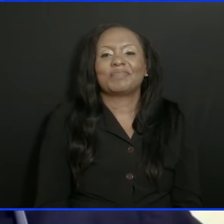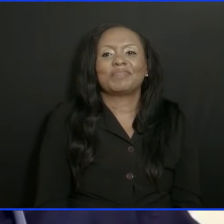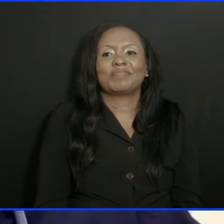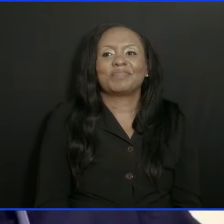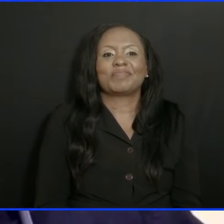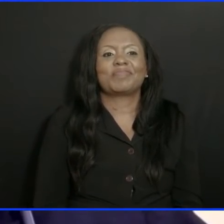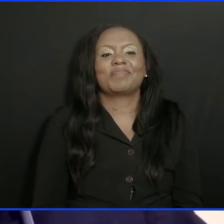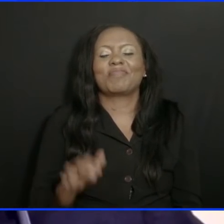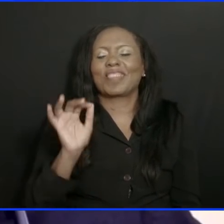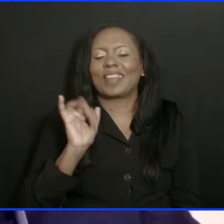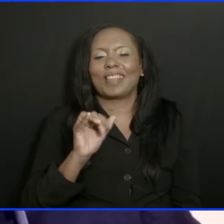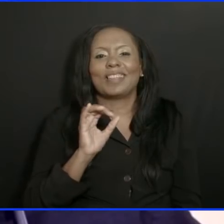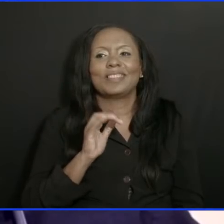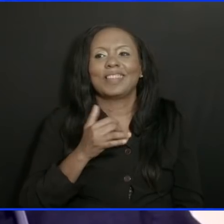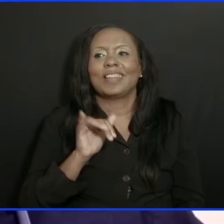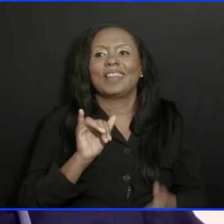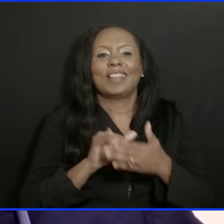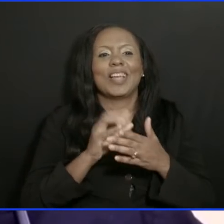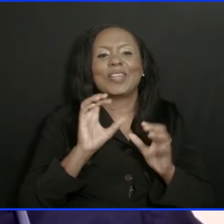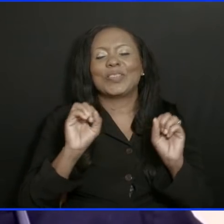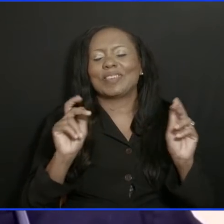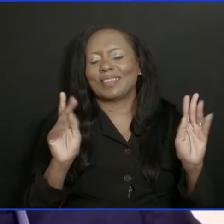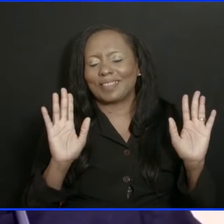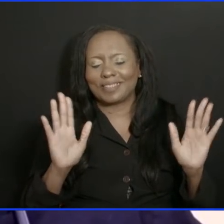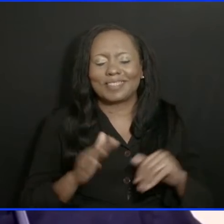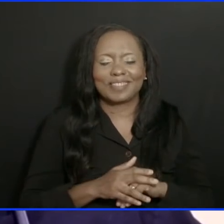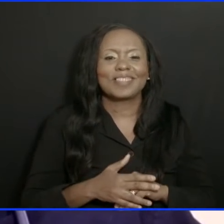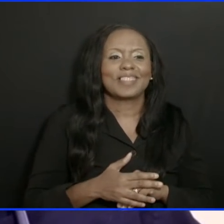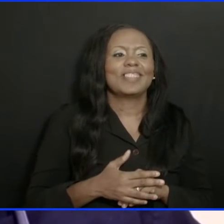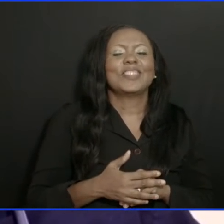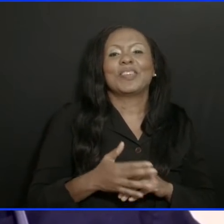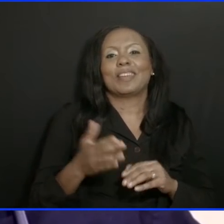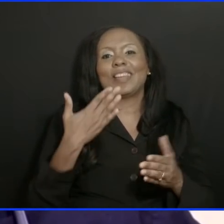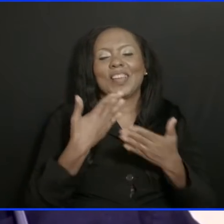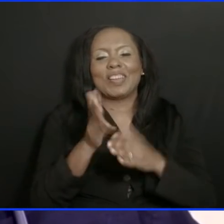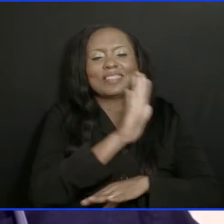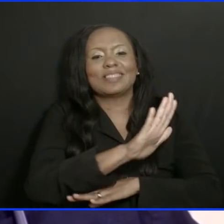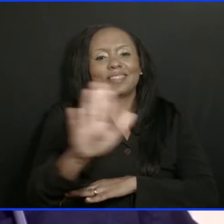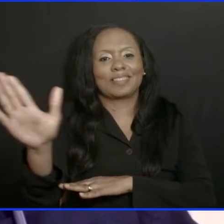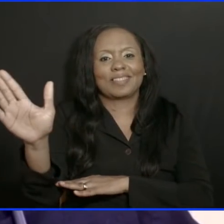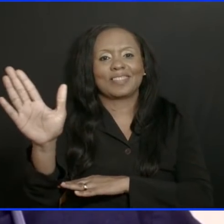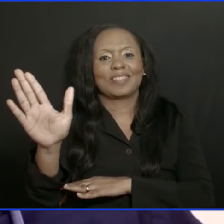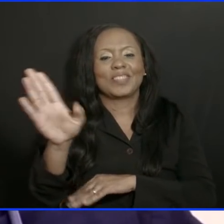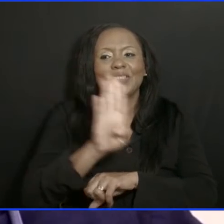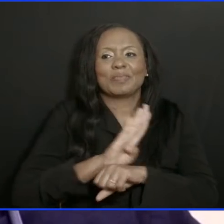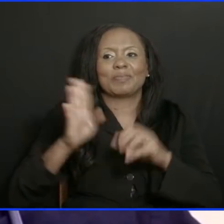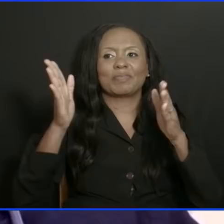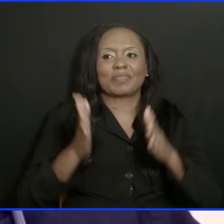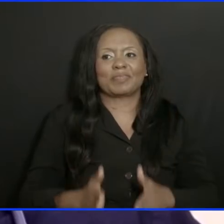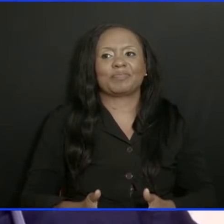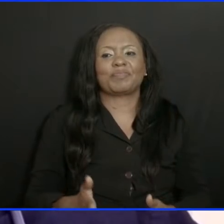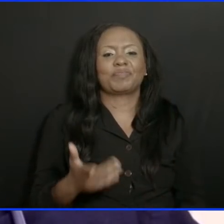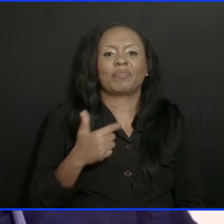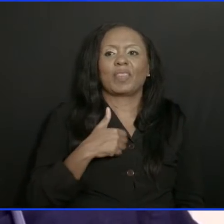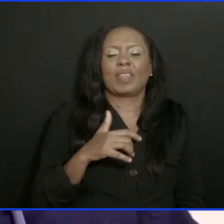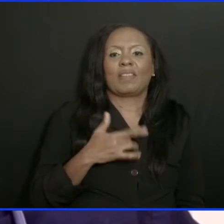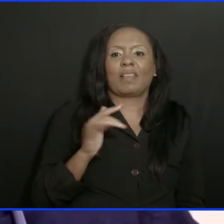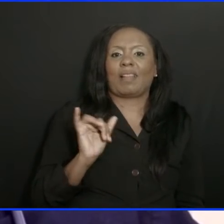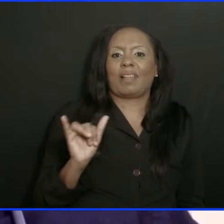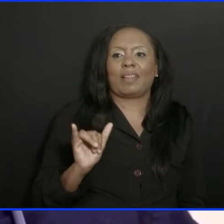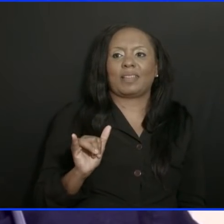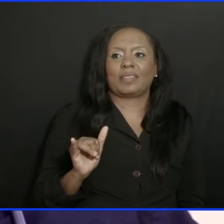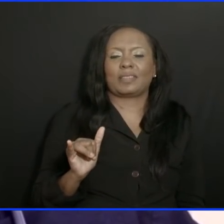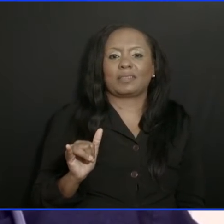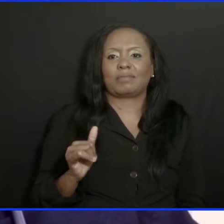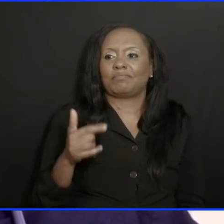That's okay. I'm not forgotten. Good evening to all Barbadians. And I feel as though after